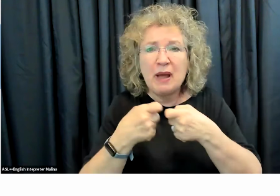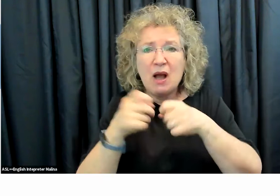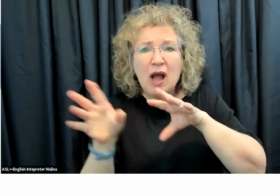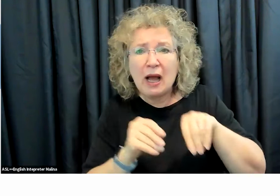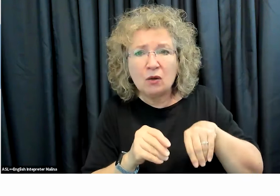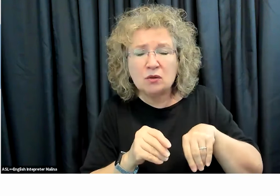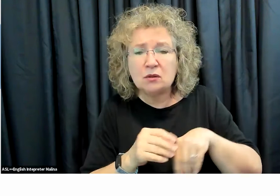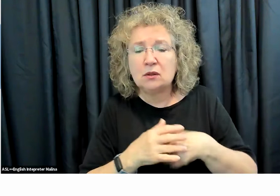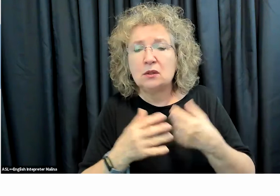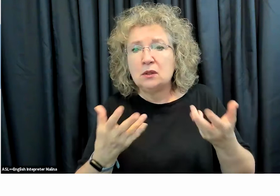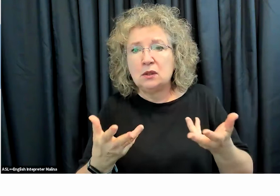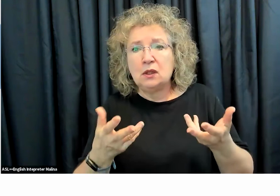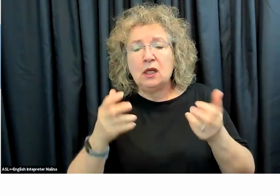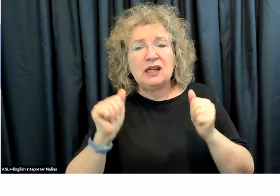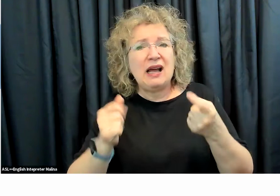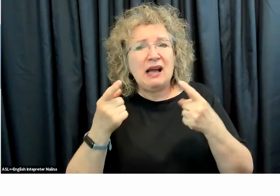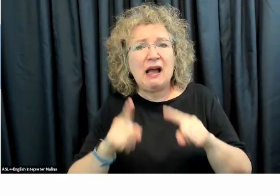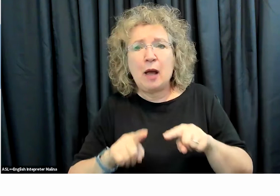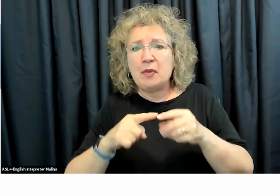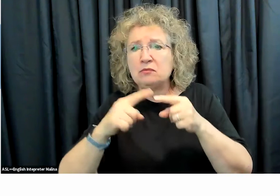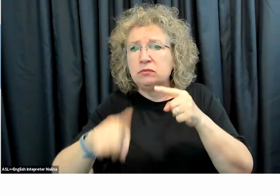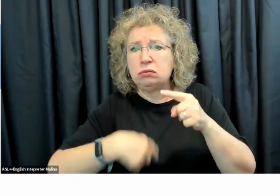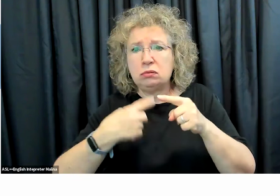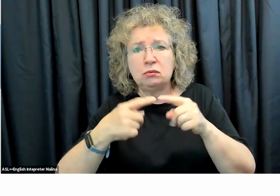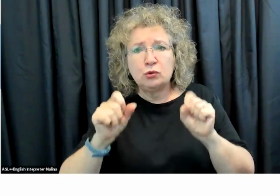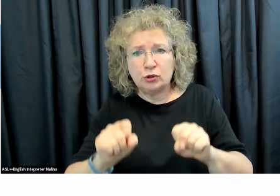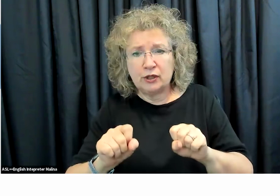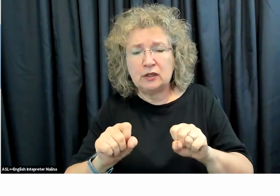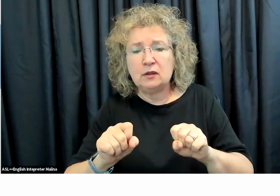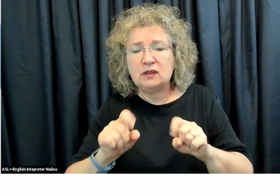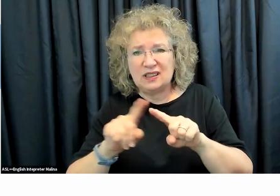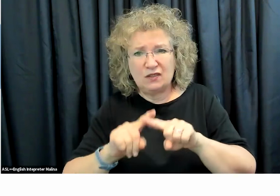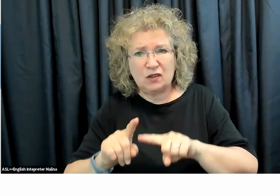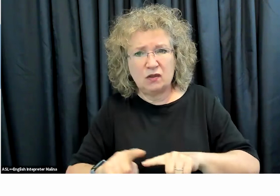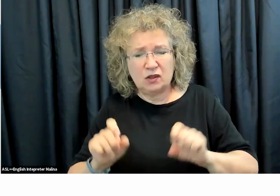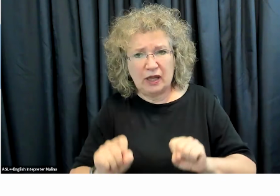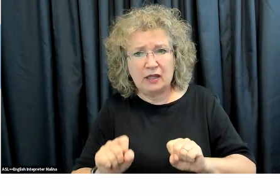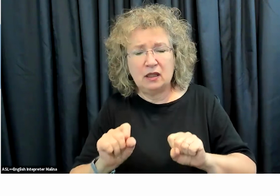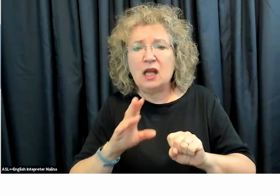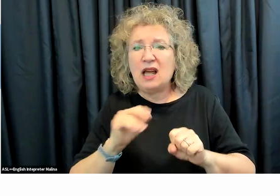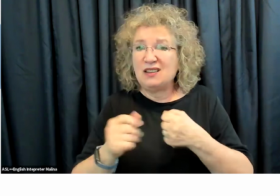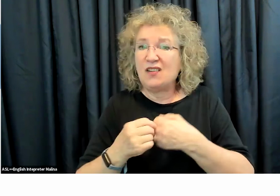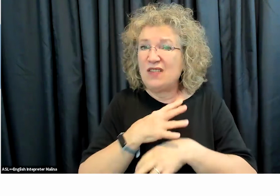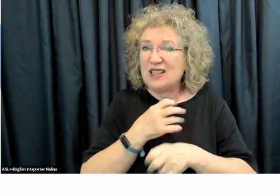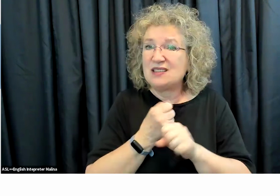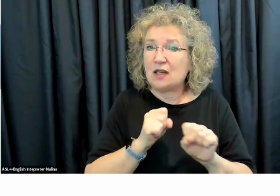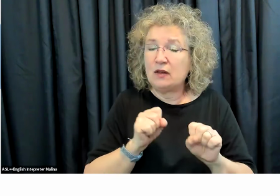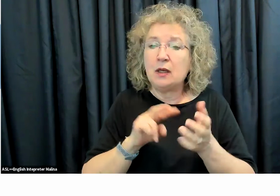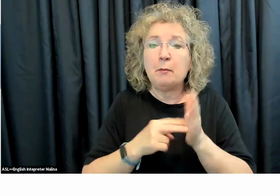happen year round, and they affect our safety. And so checking on your neighbors and getting to know them.